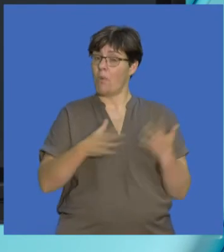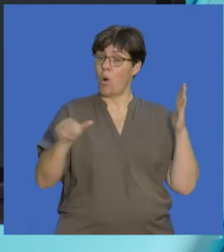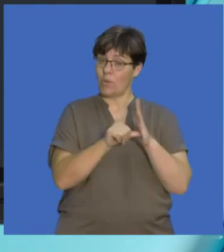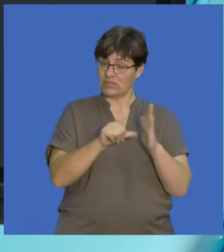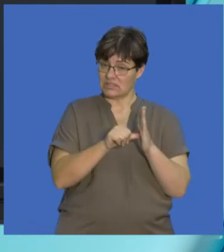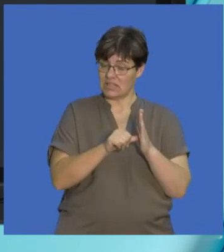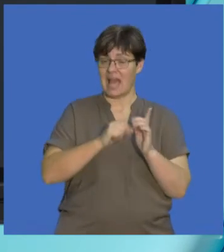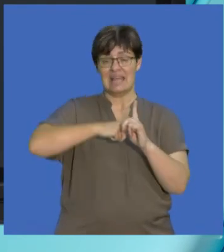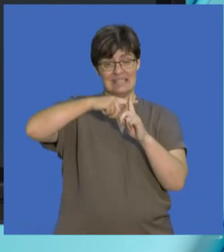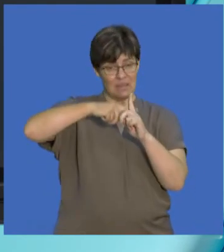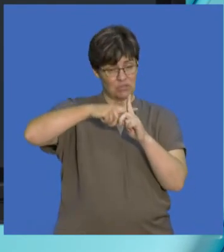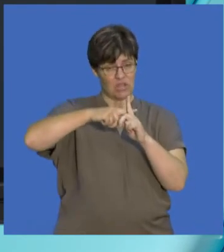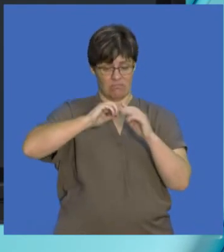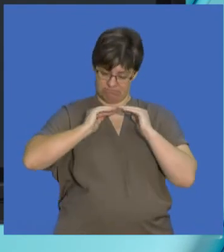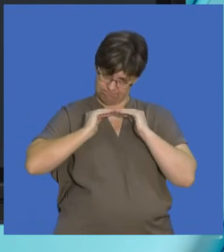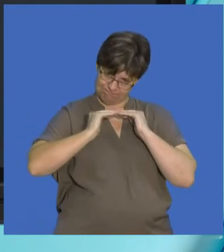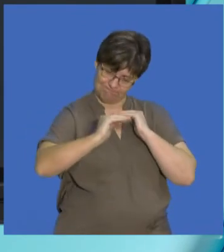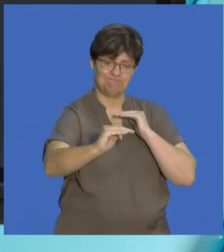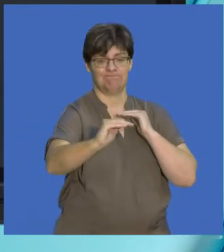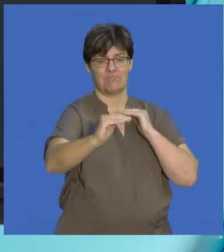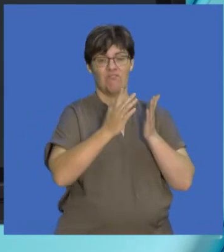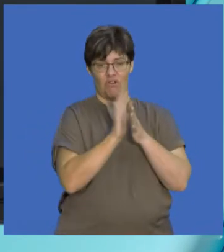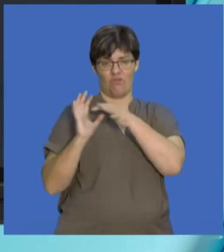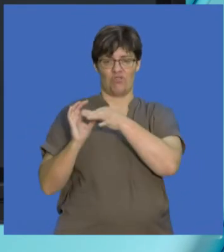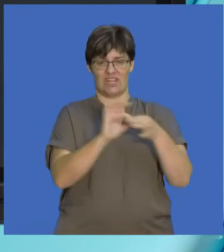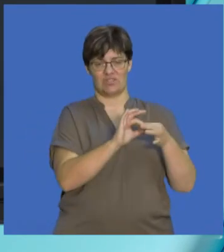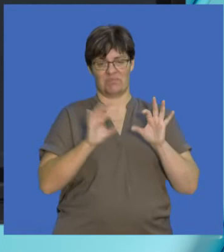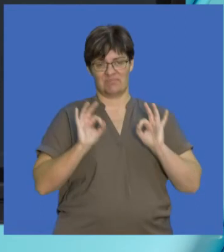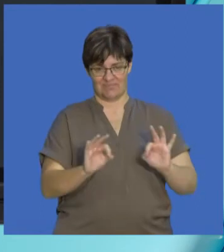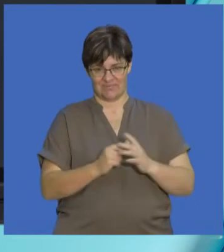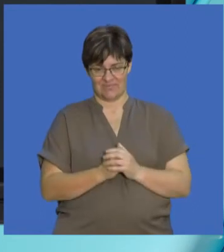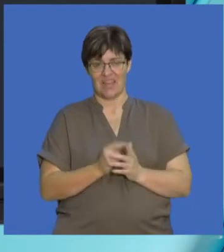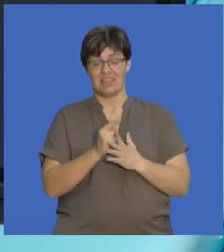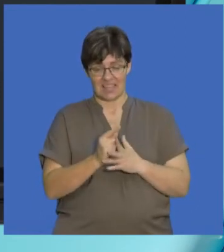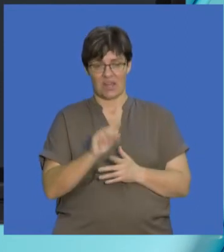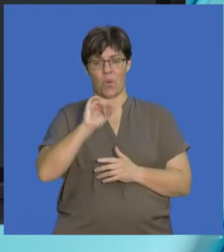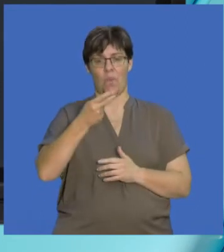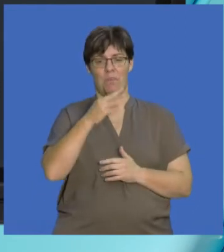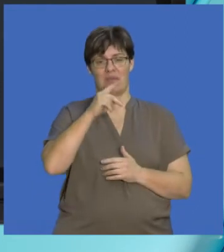constant for that relationship to hold. Then we'll describe that material as an ohmic